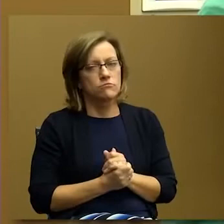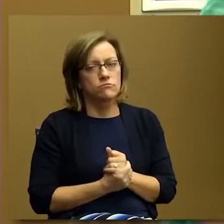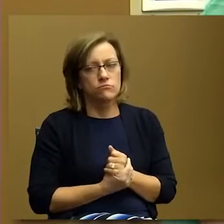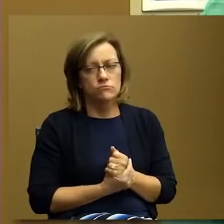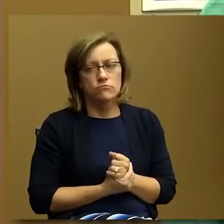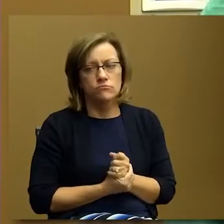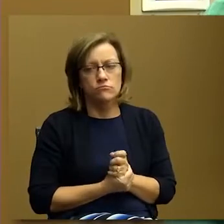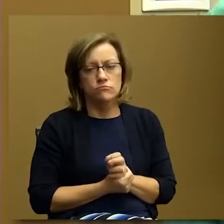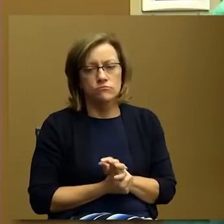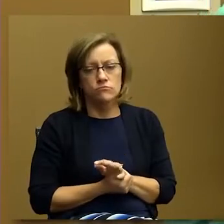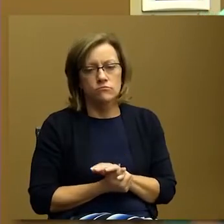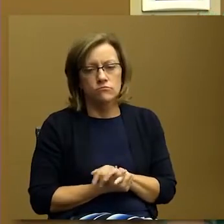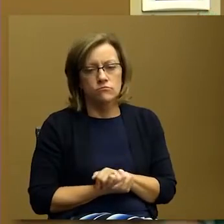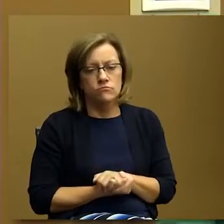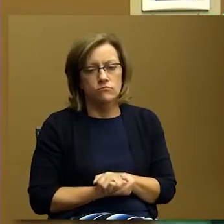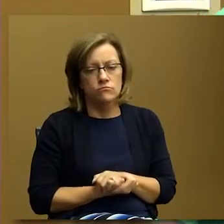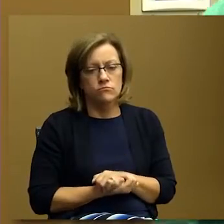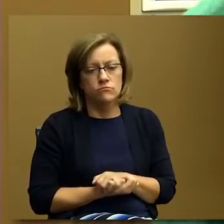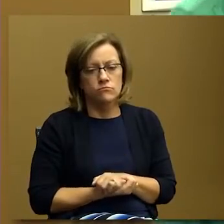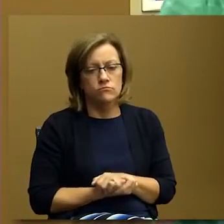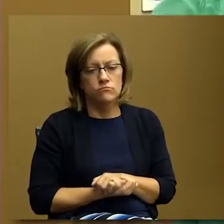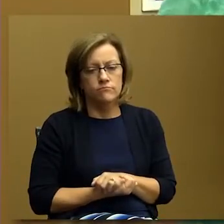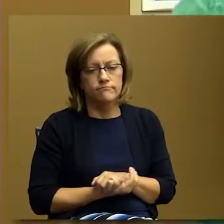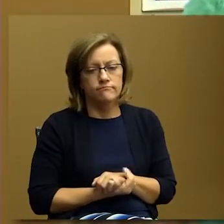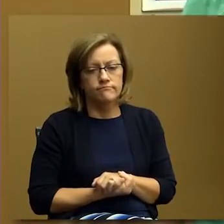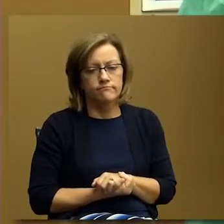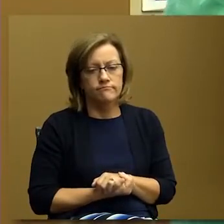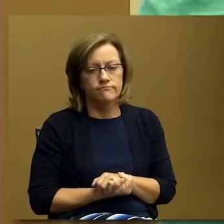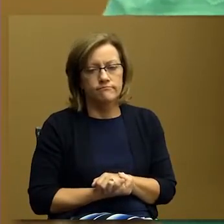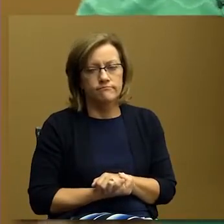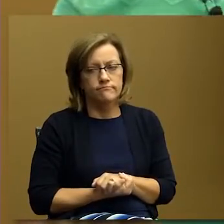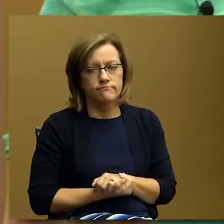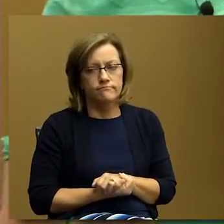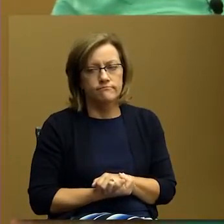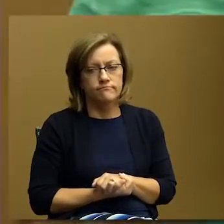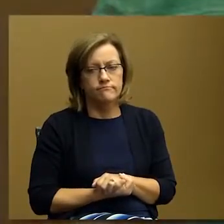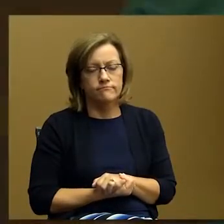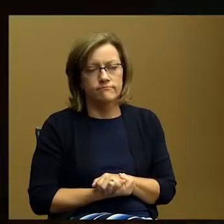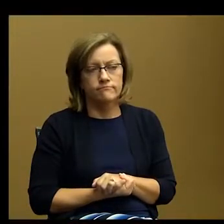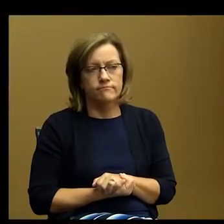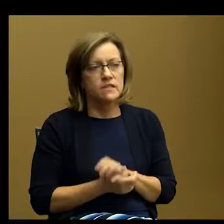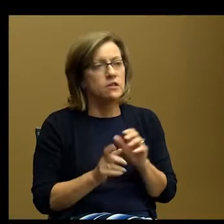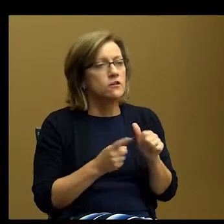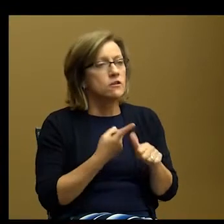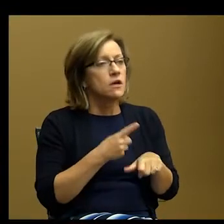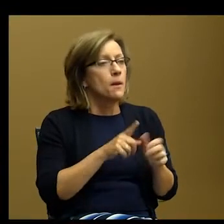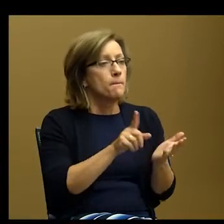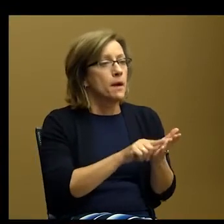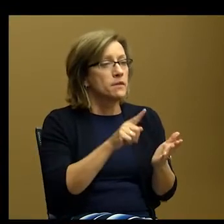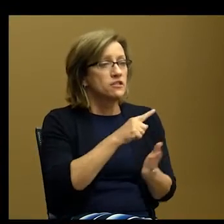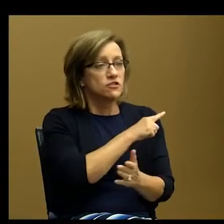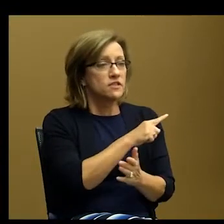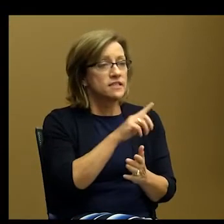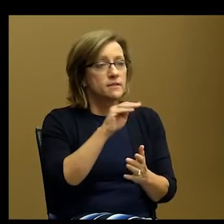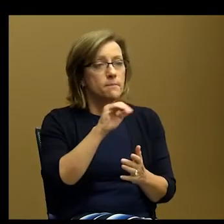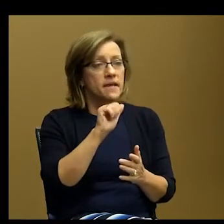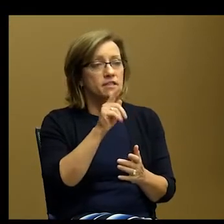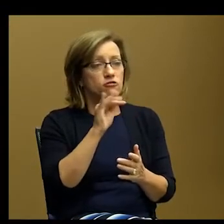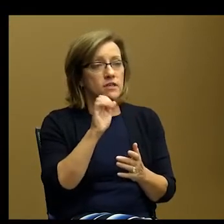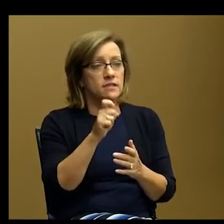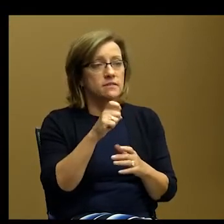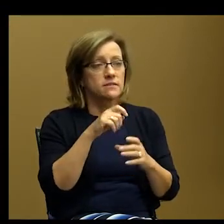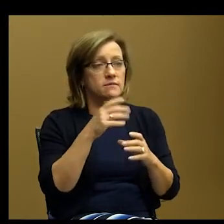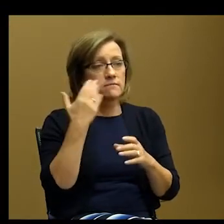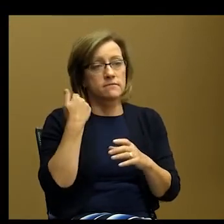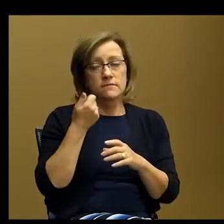The communication matrix was first published in 1990, and then it